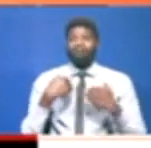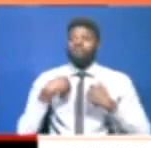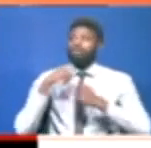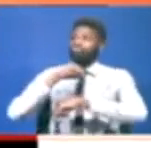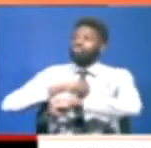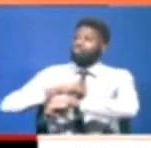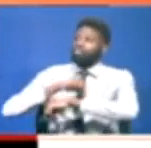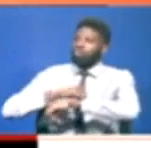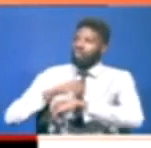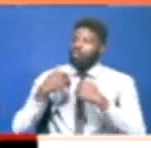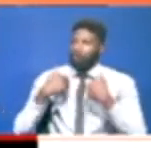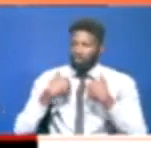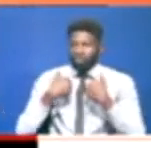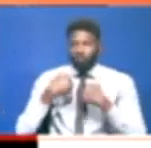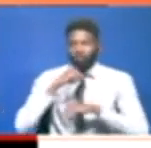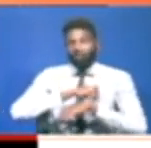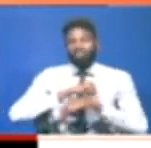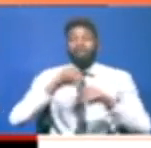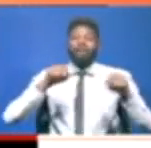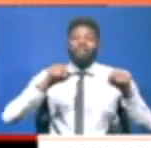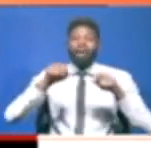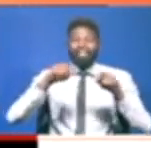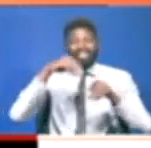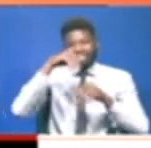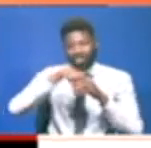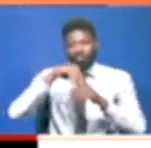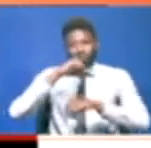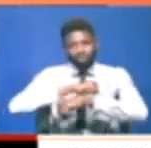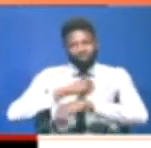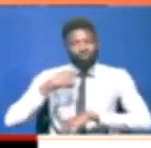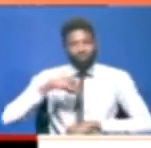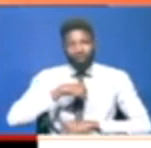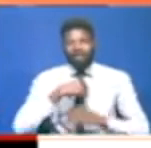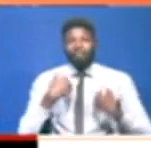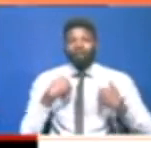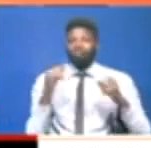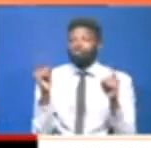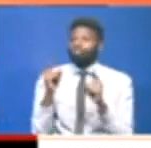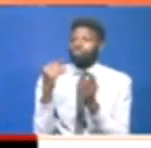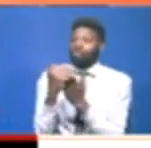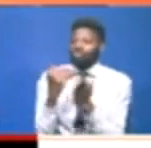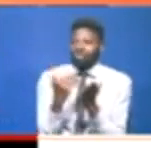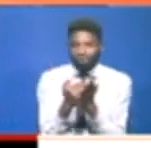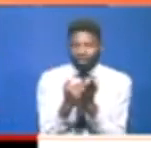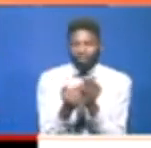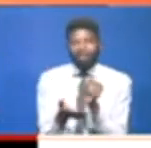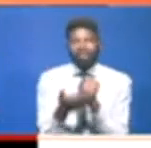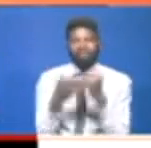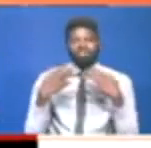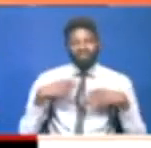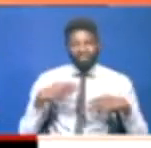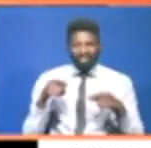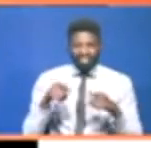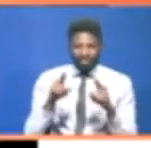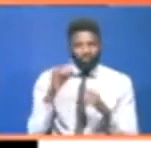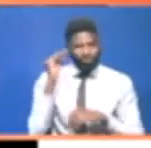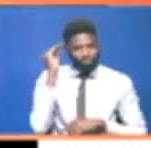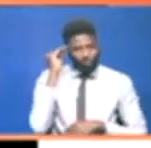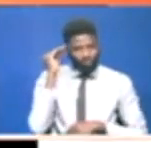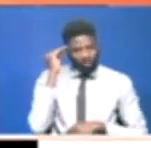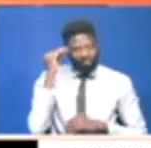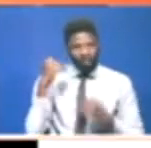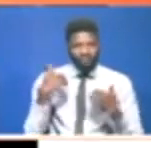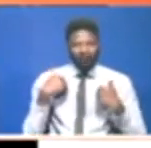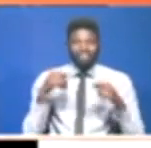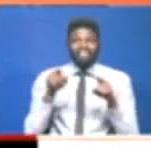we have a school of management. Mm-hmm. And in that school, we run short programs that enables people to get knowledge and just